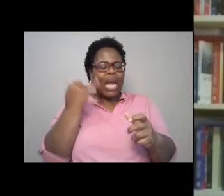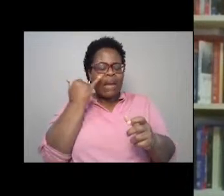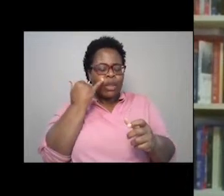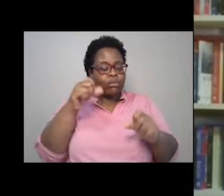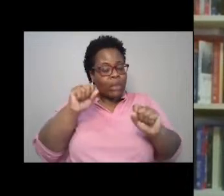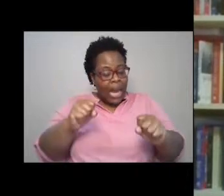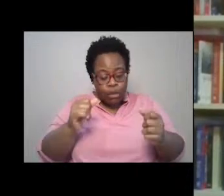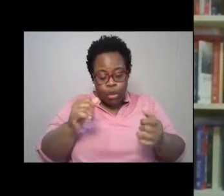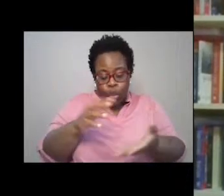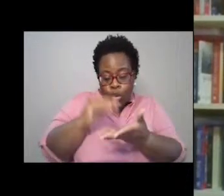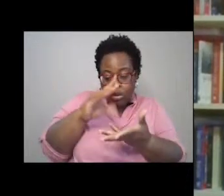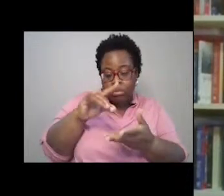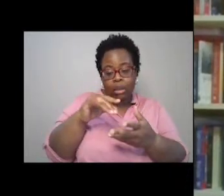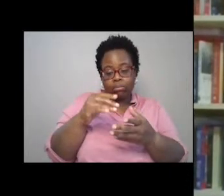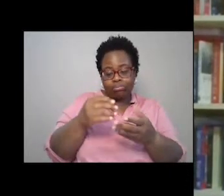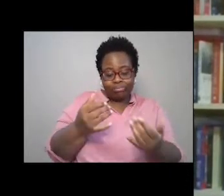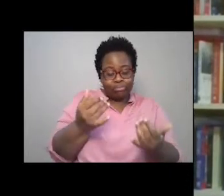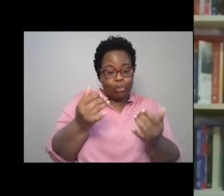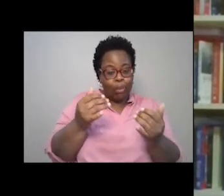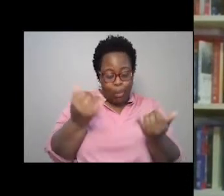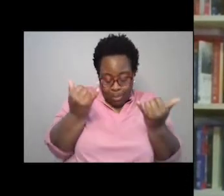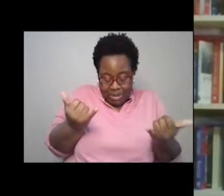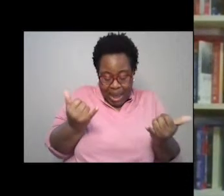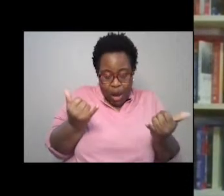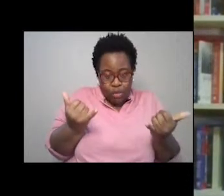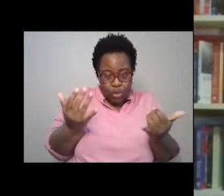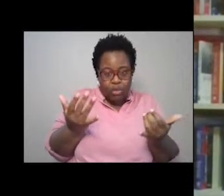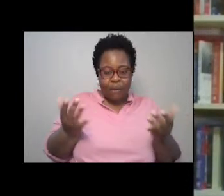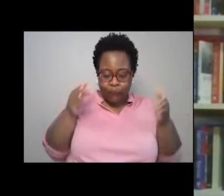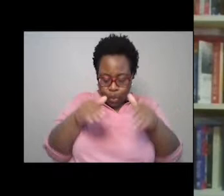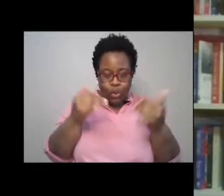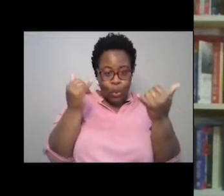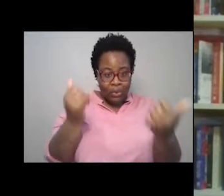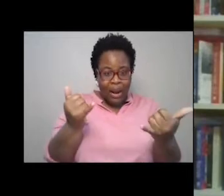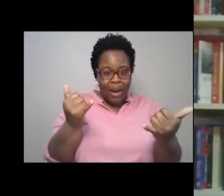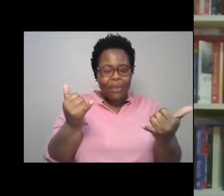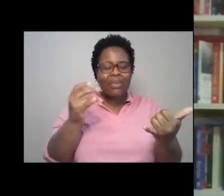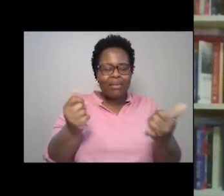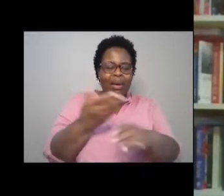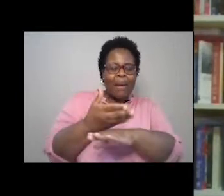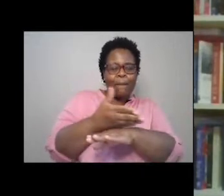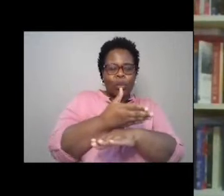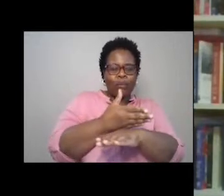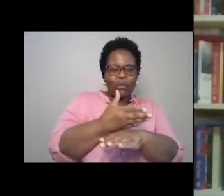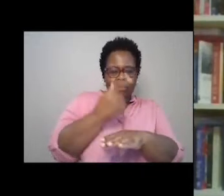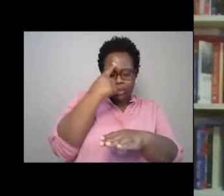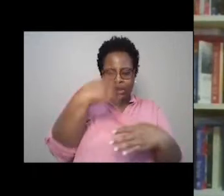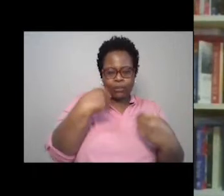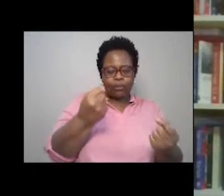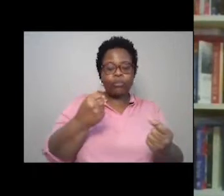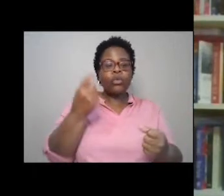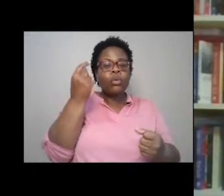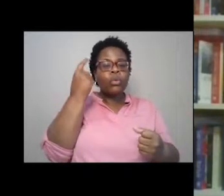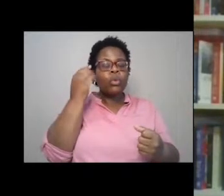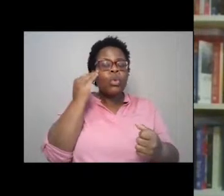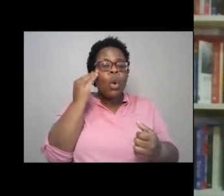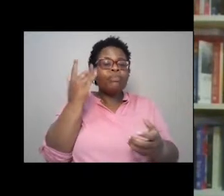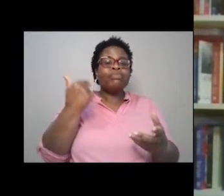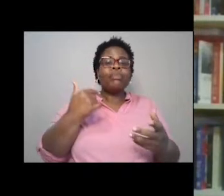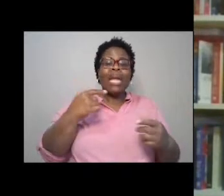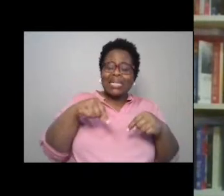be present right now where we are. The biggest problem with mental health that we